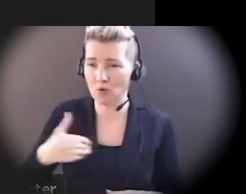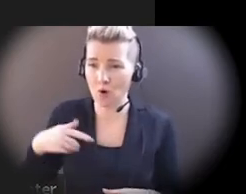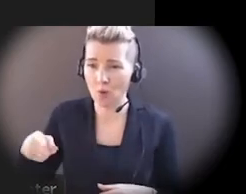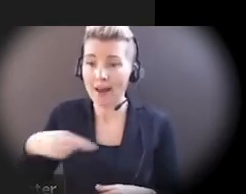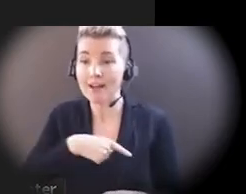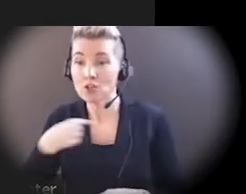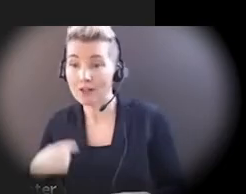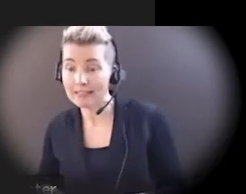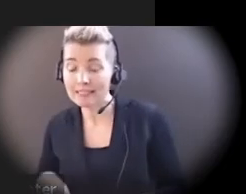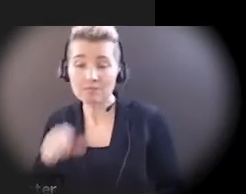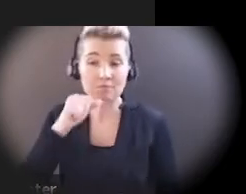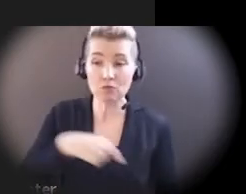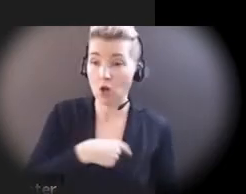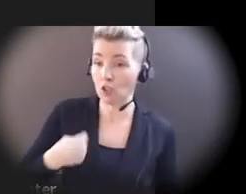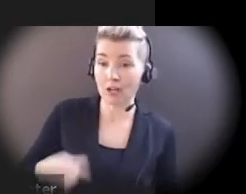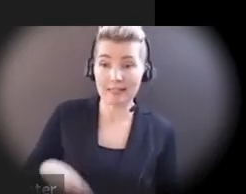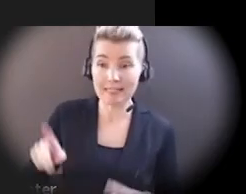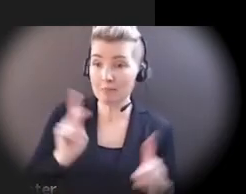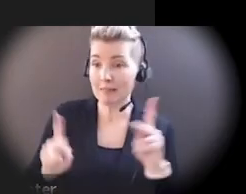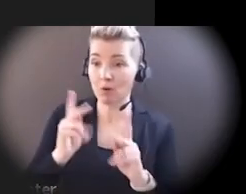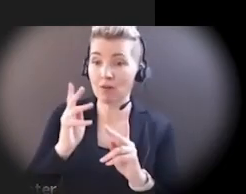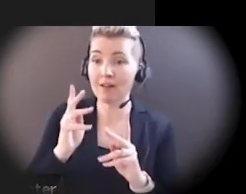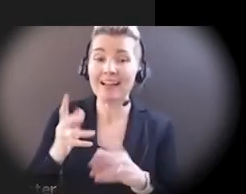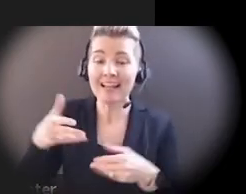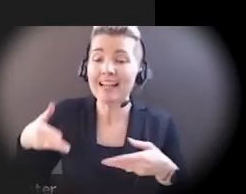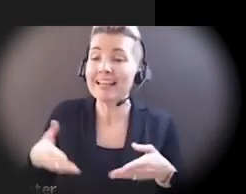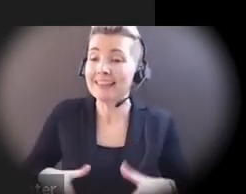residents live on the tree-lined streets.